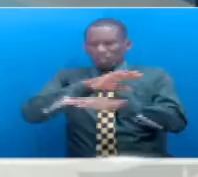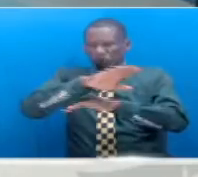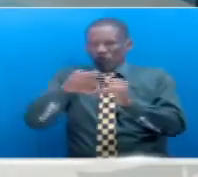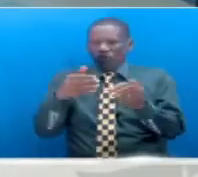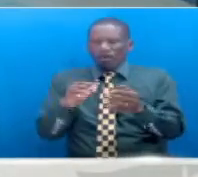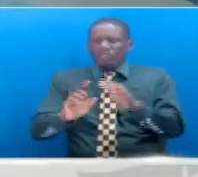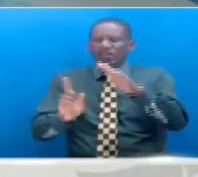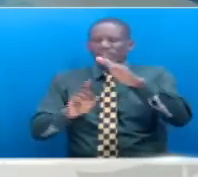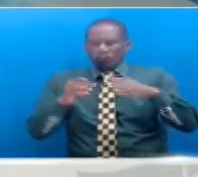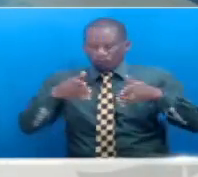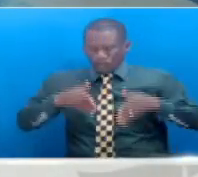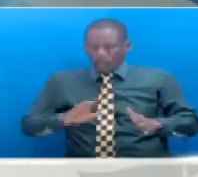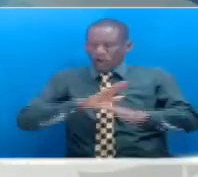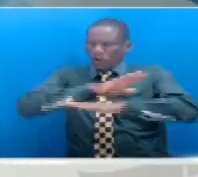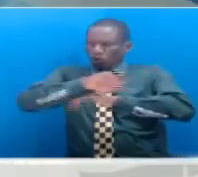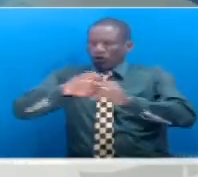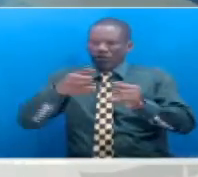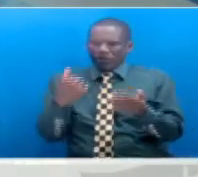date of birth, and all that stuff.